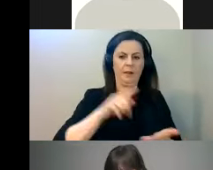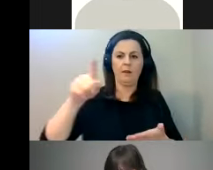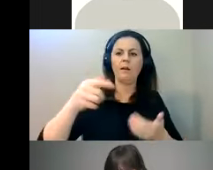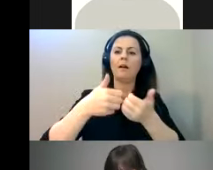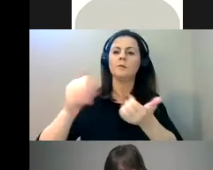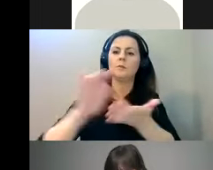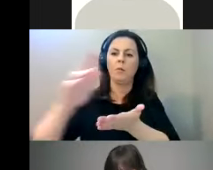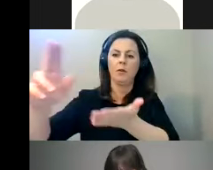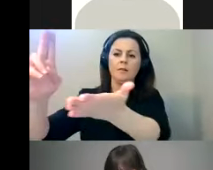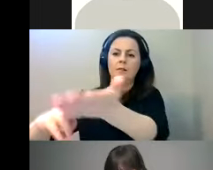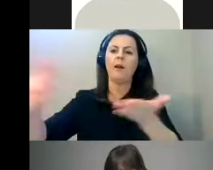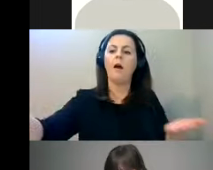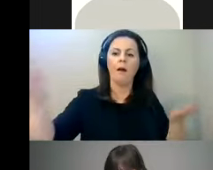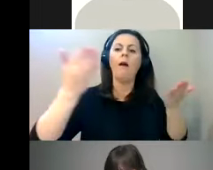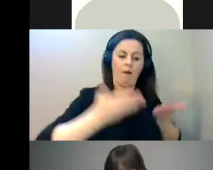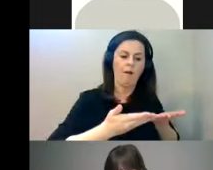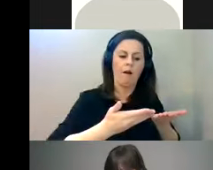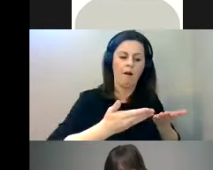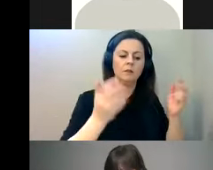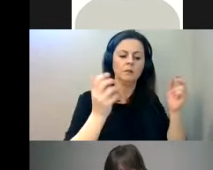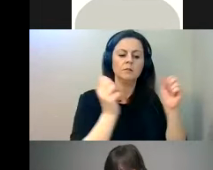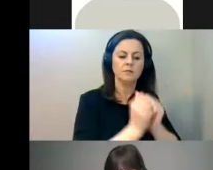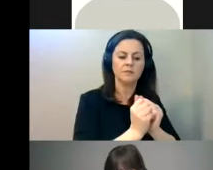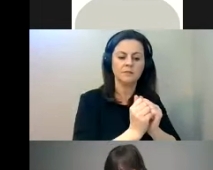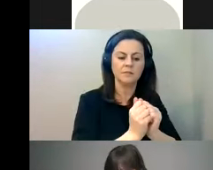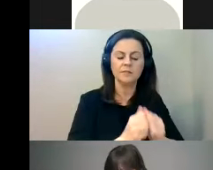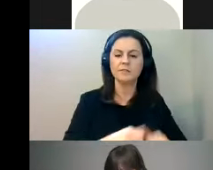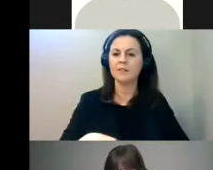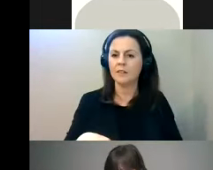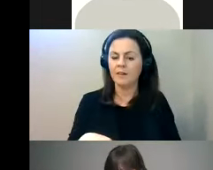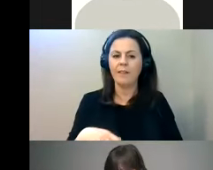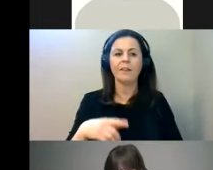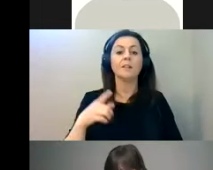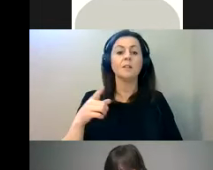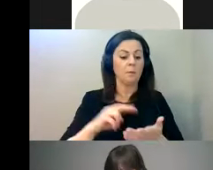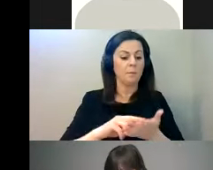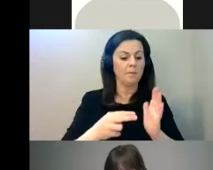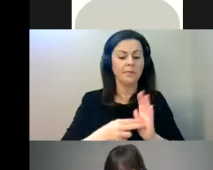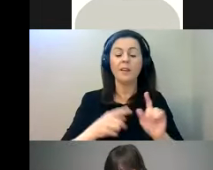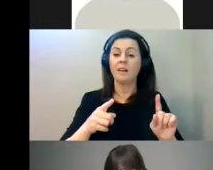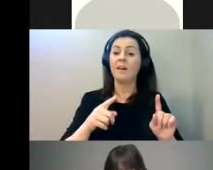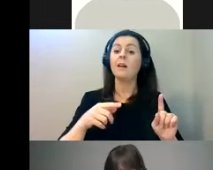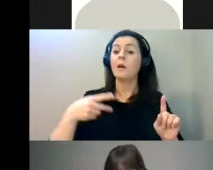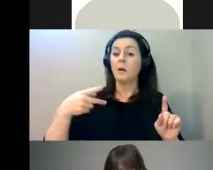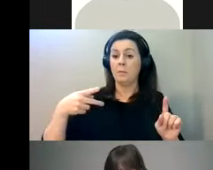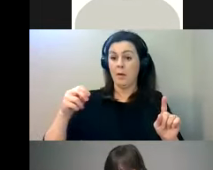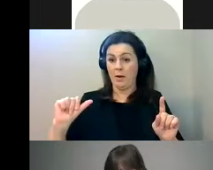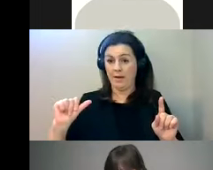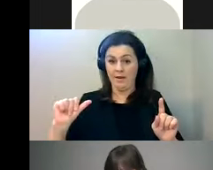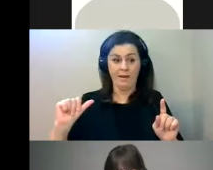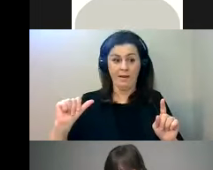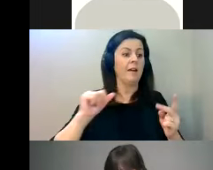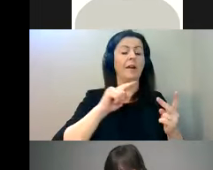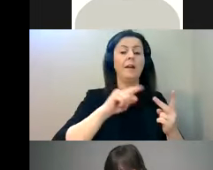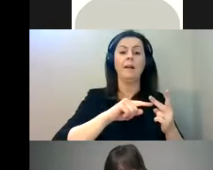attestation clause should state that the testator, the grantor of the power of attorney document, signed the document in the